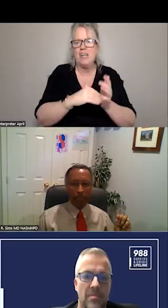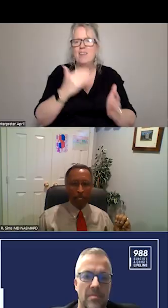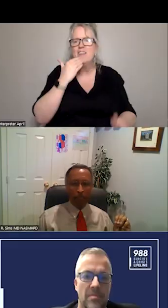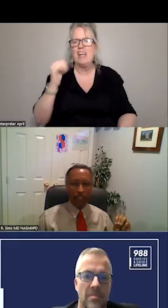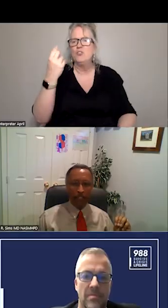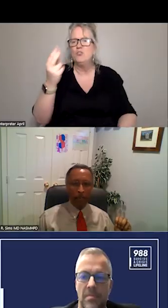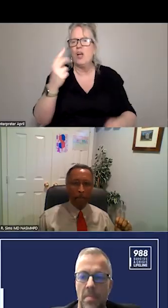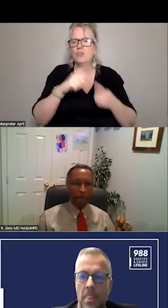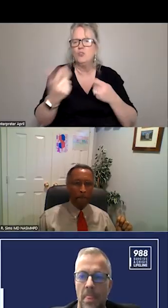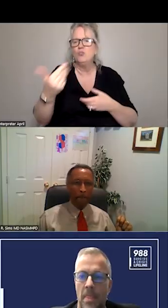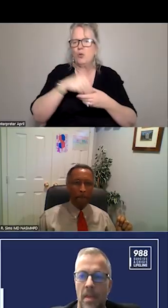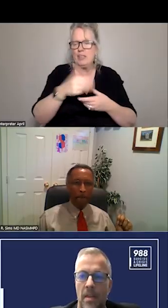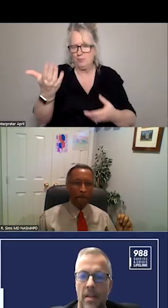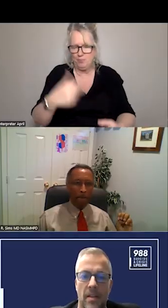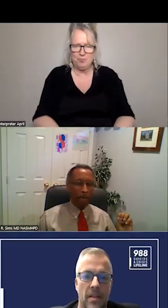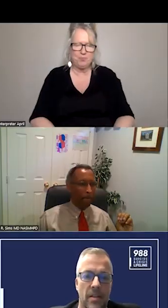for stepping up to this.